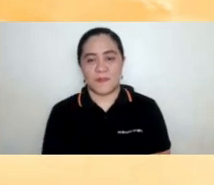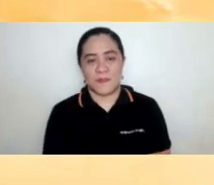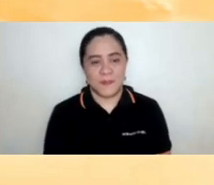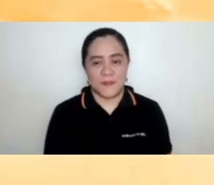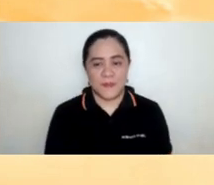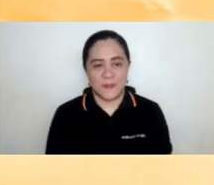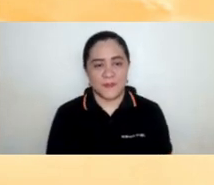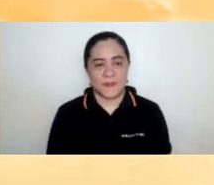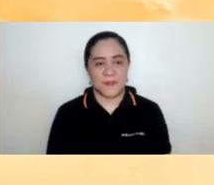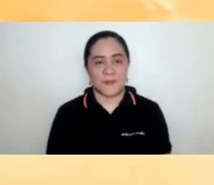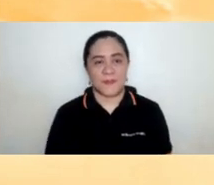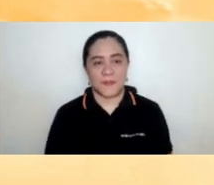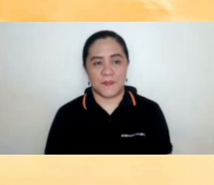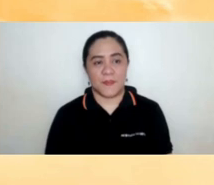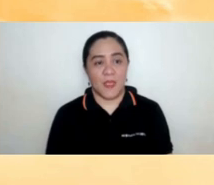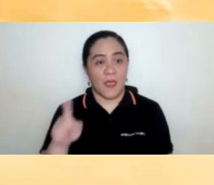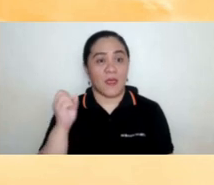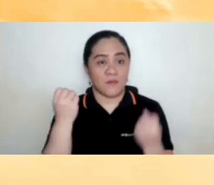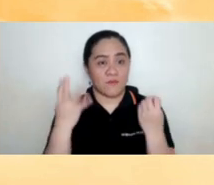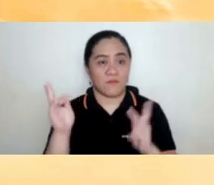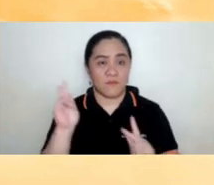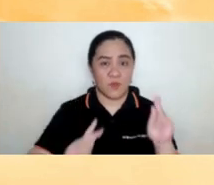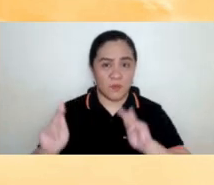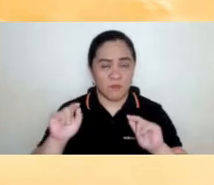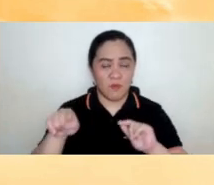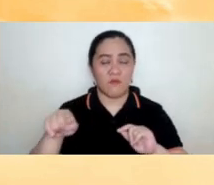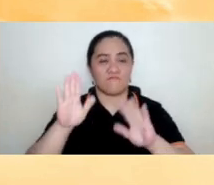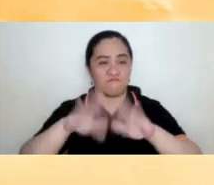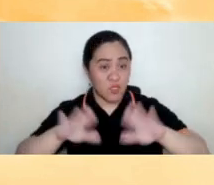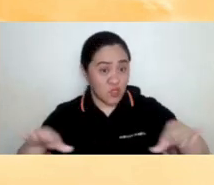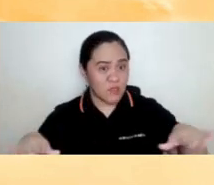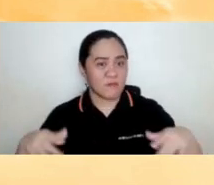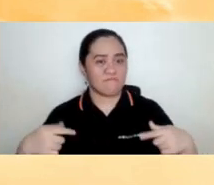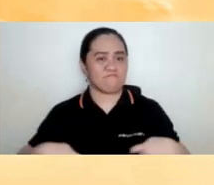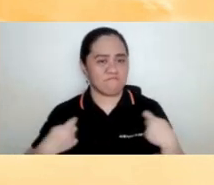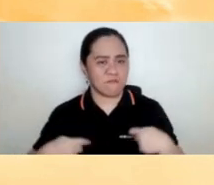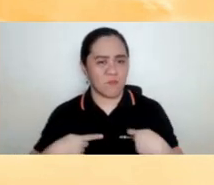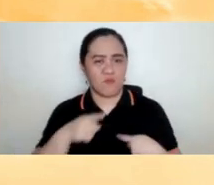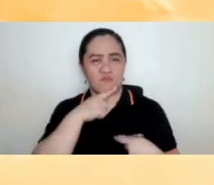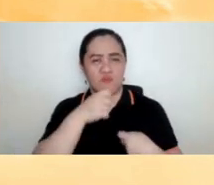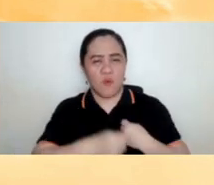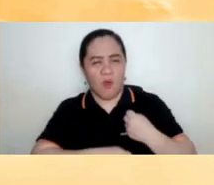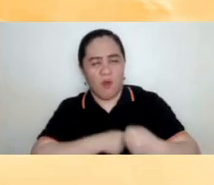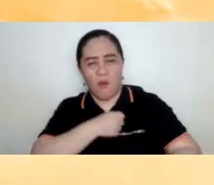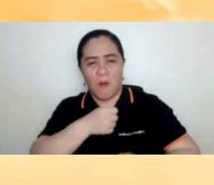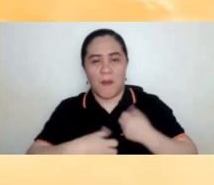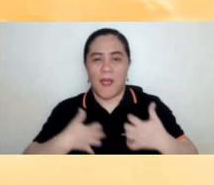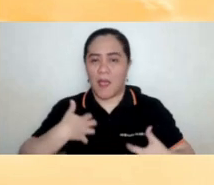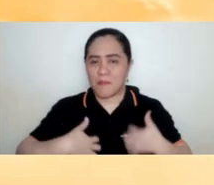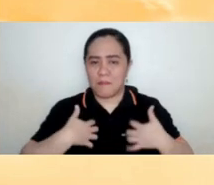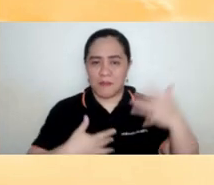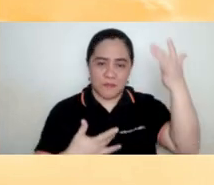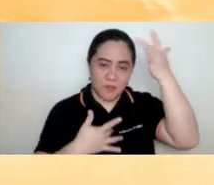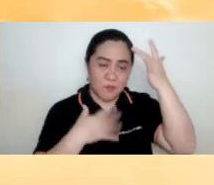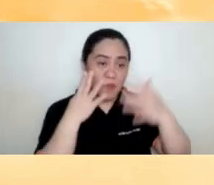So many children and teens suffer from anxiety disorders and can experience serious consequences from untreated